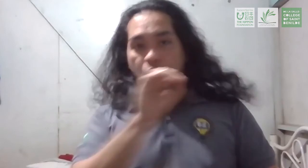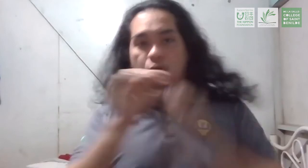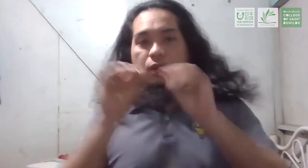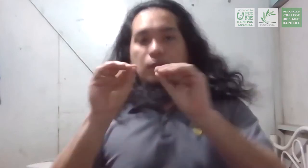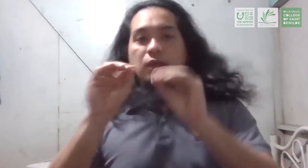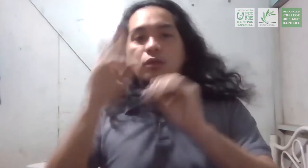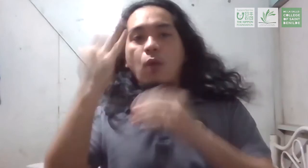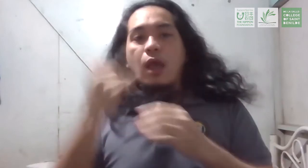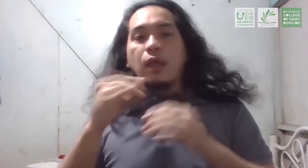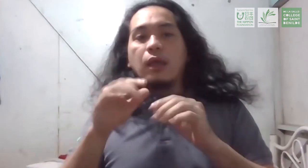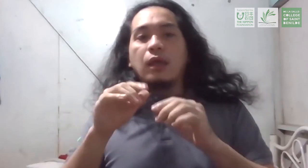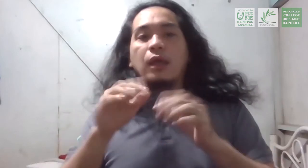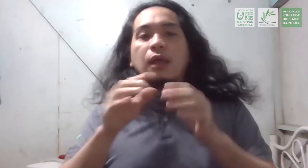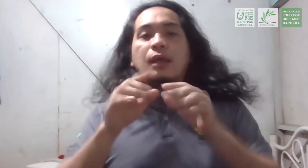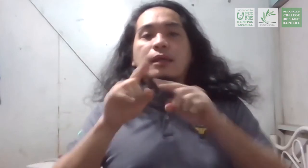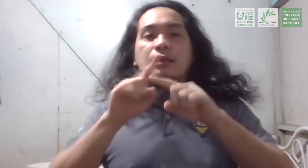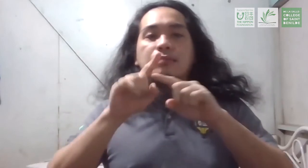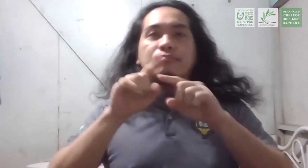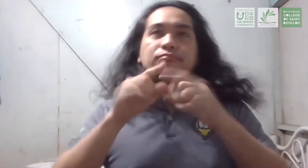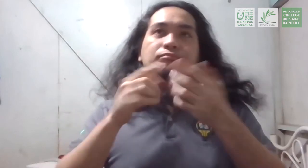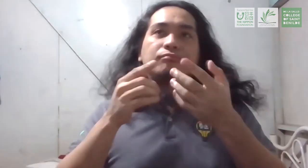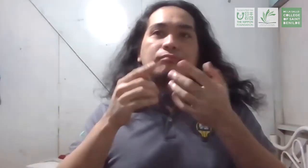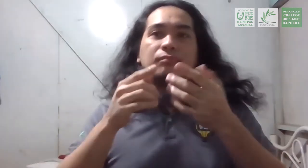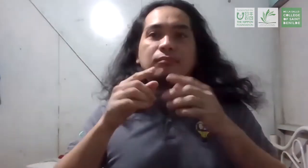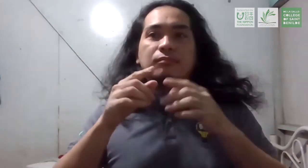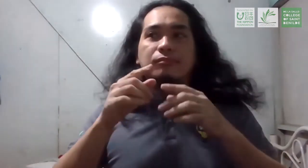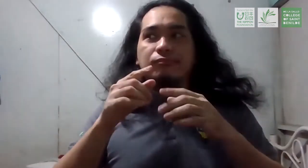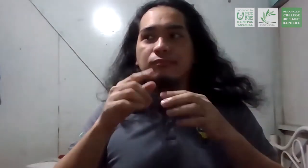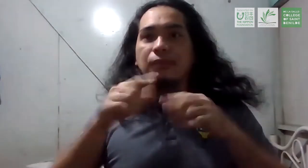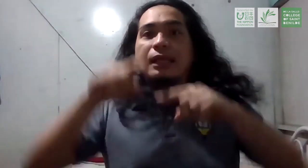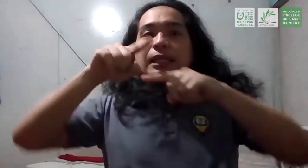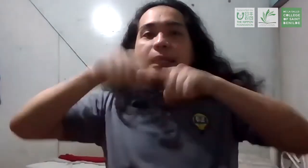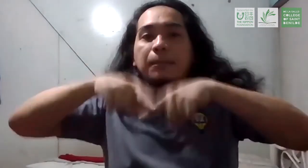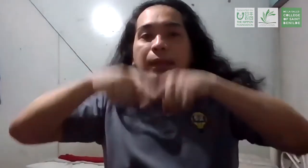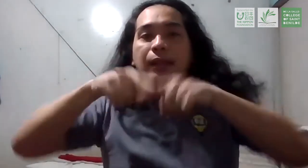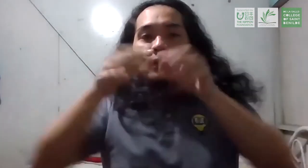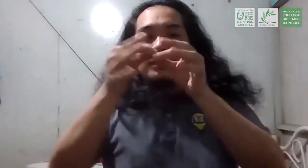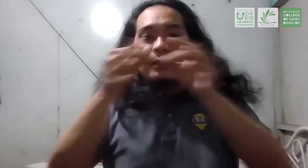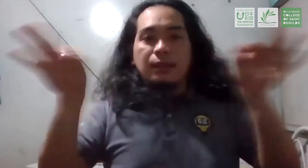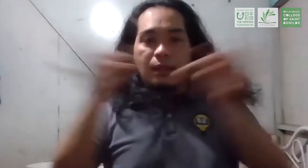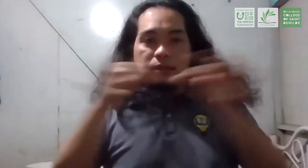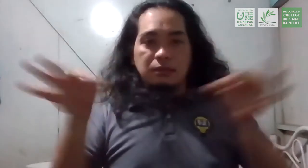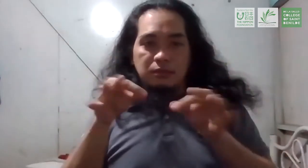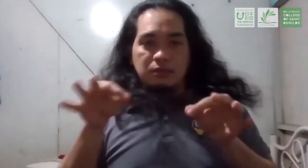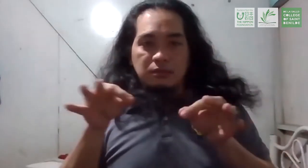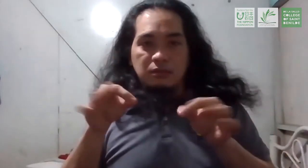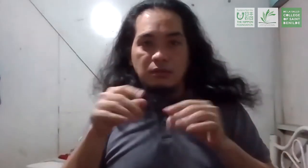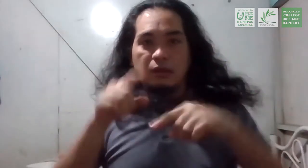SOV and SVO should be taught, both taught, because